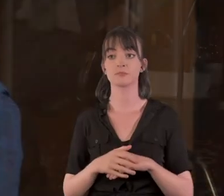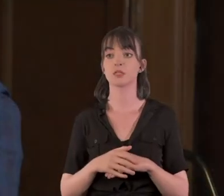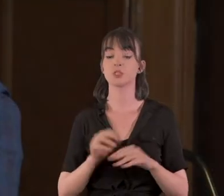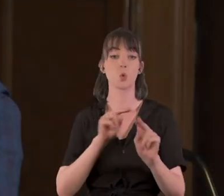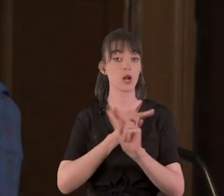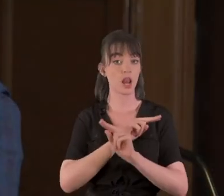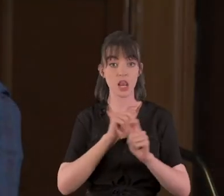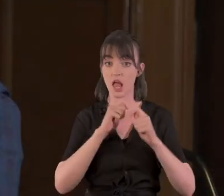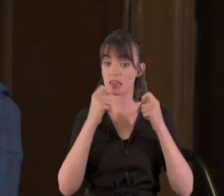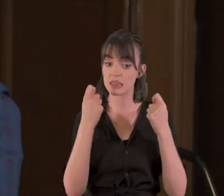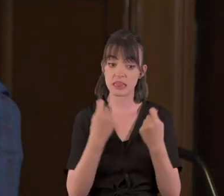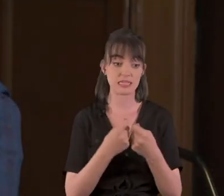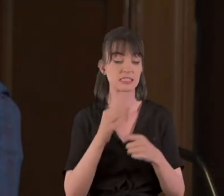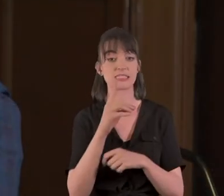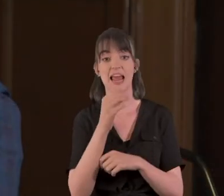the secretariats,